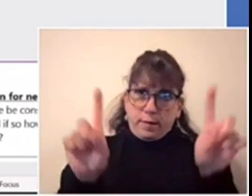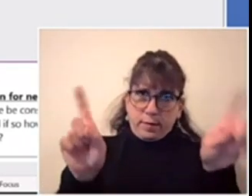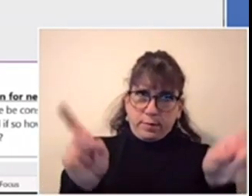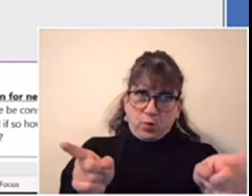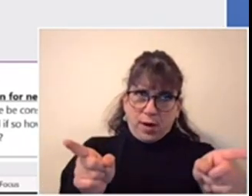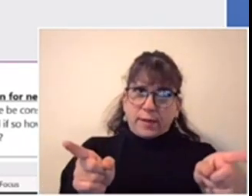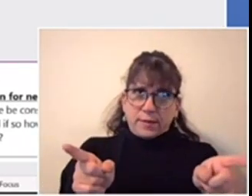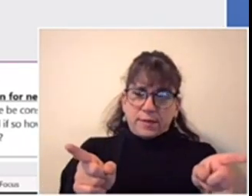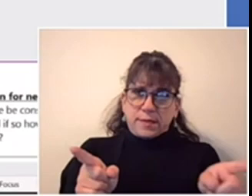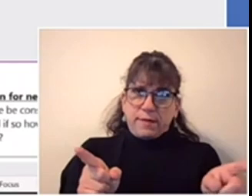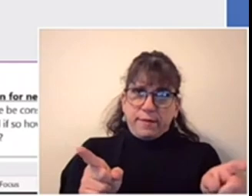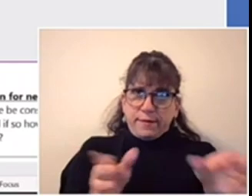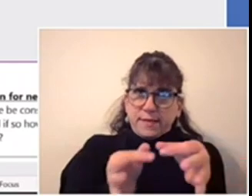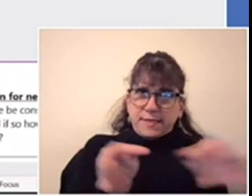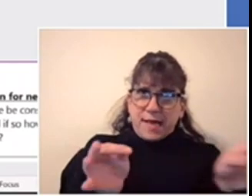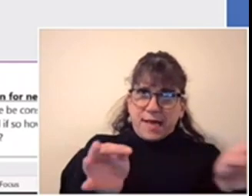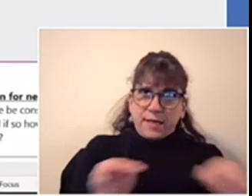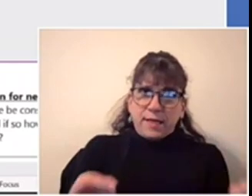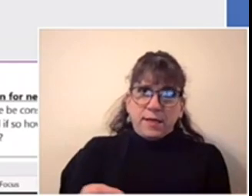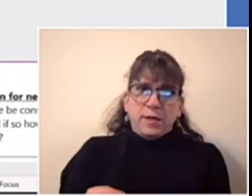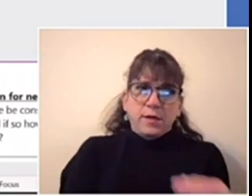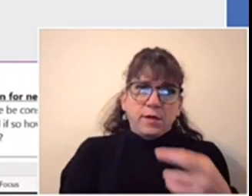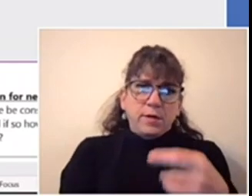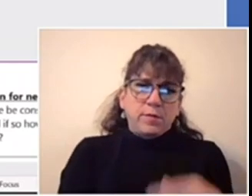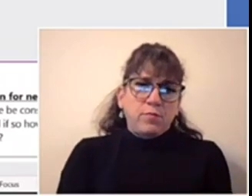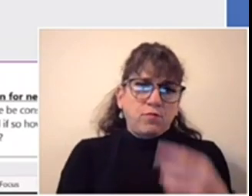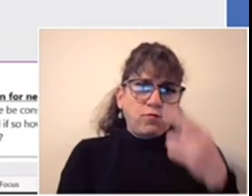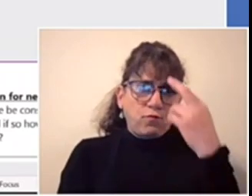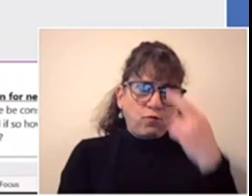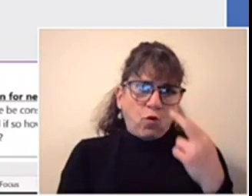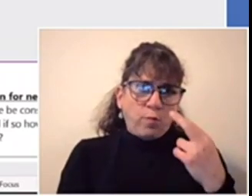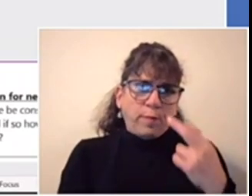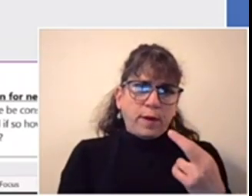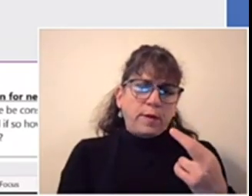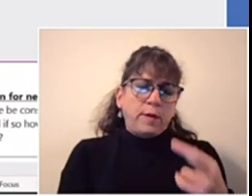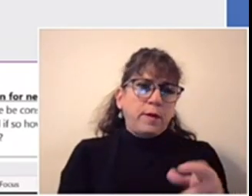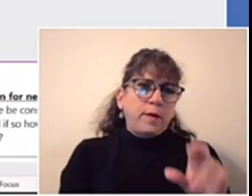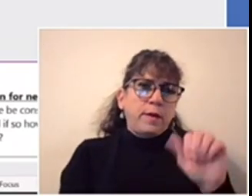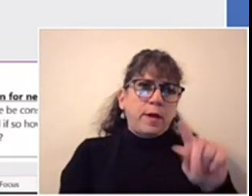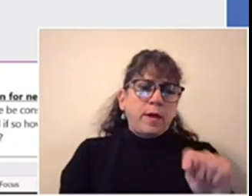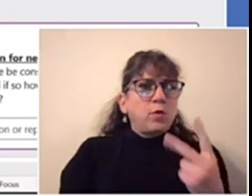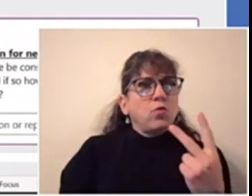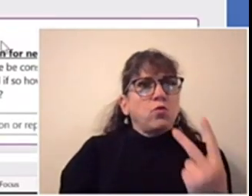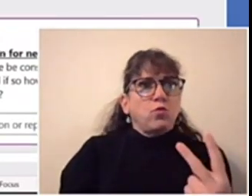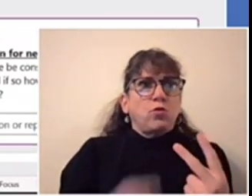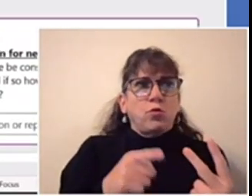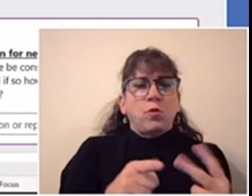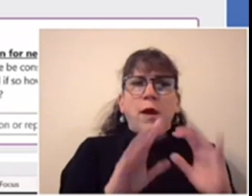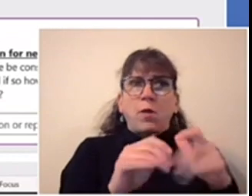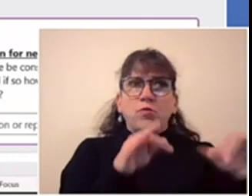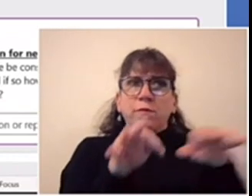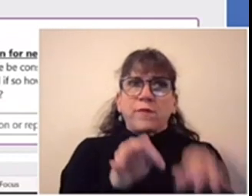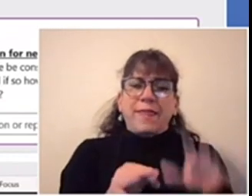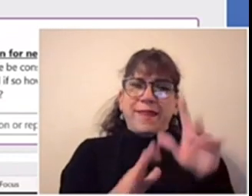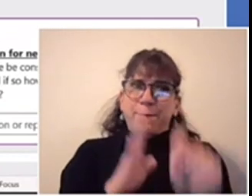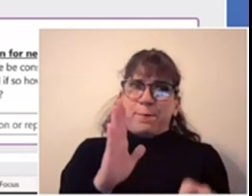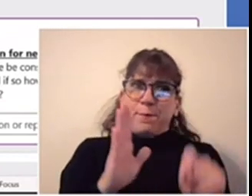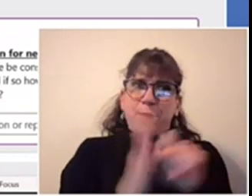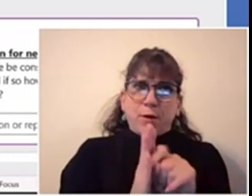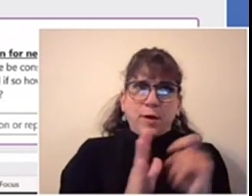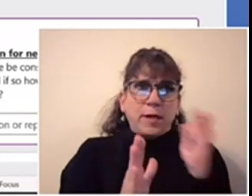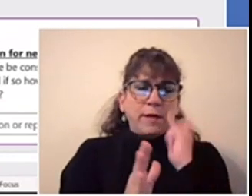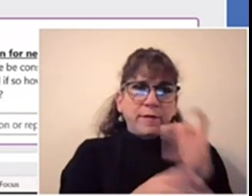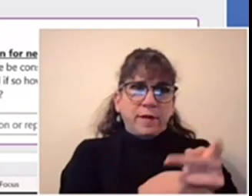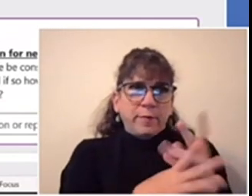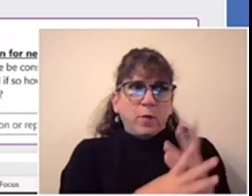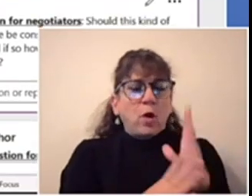text. Romanet 2, we stated that we are interested in thoughts for how to define this period, such that the borrower would have